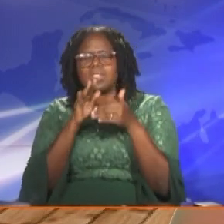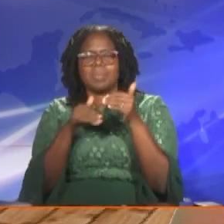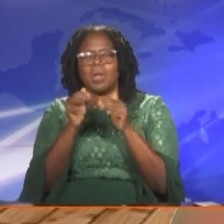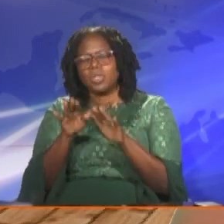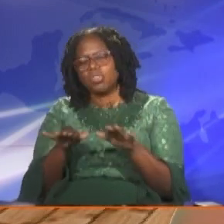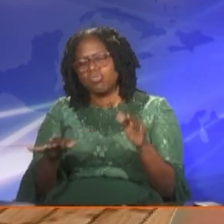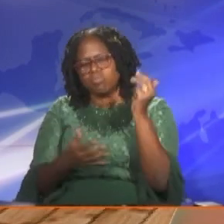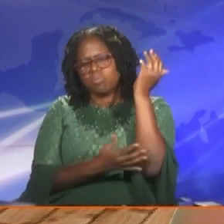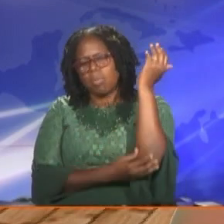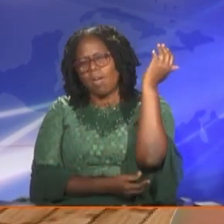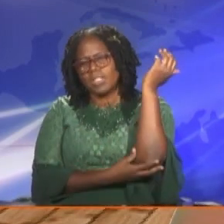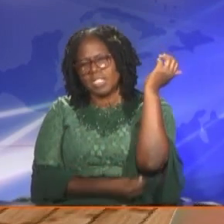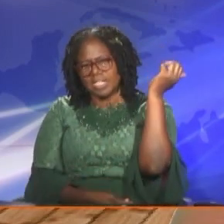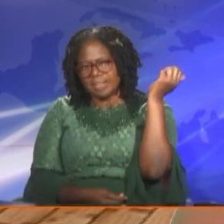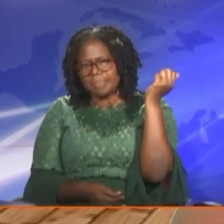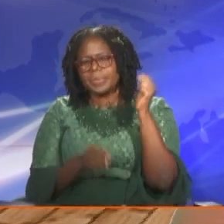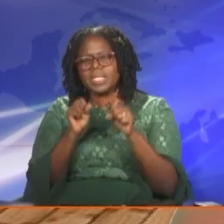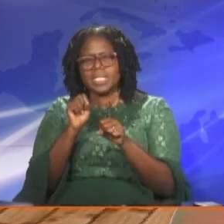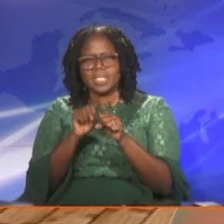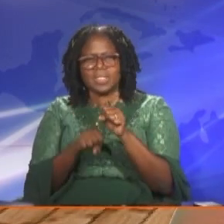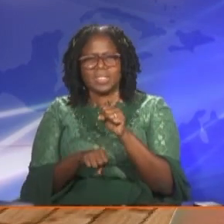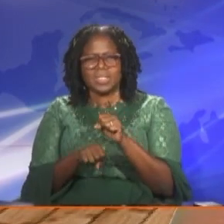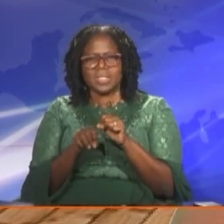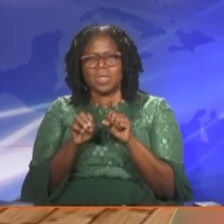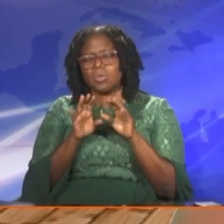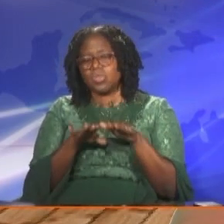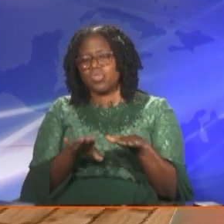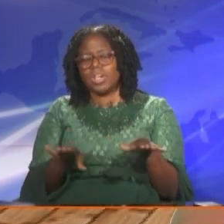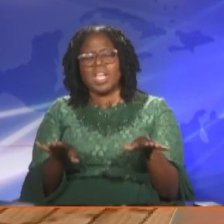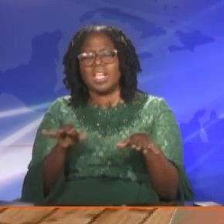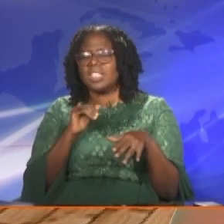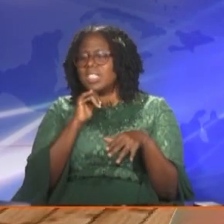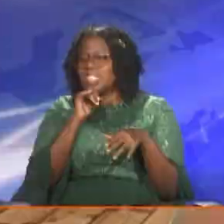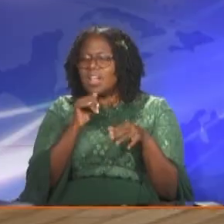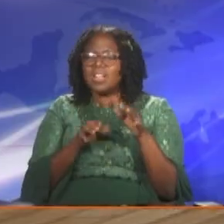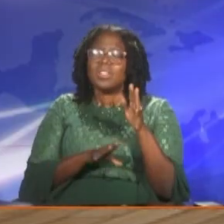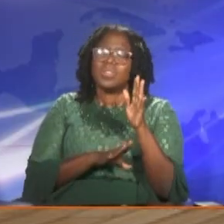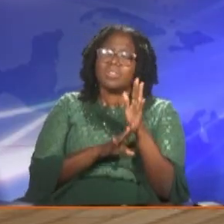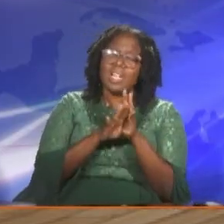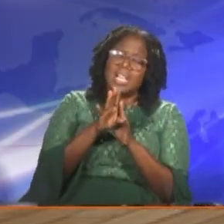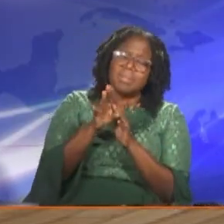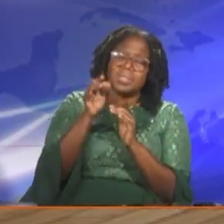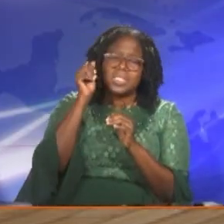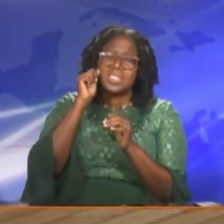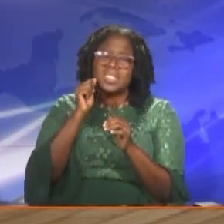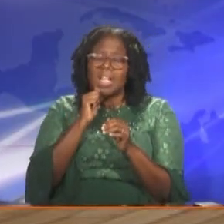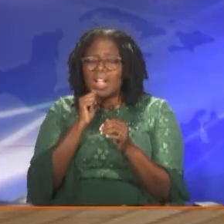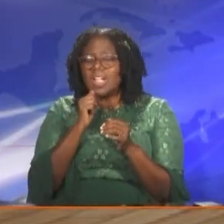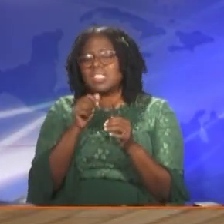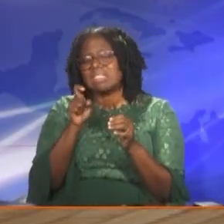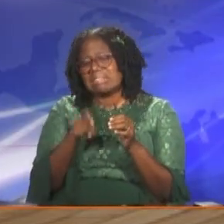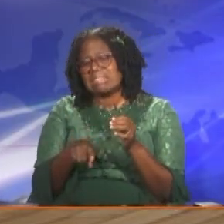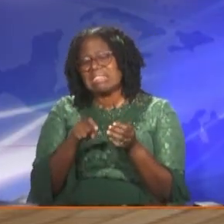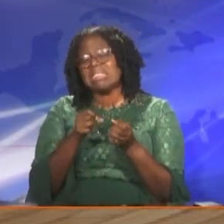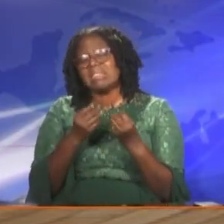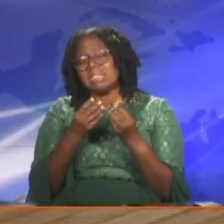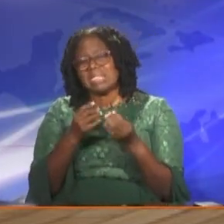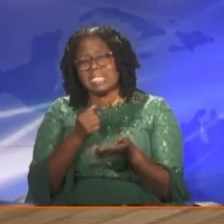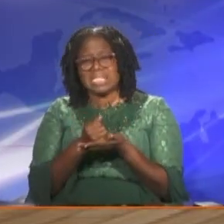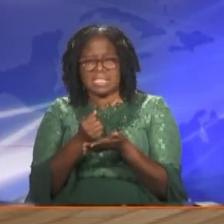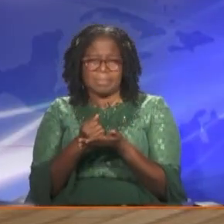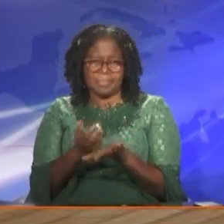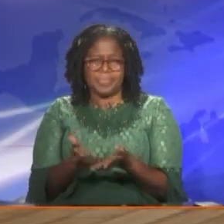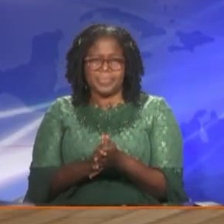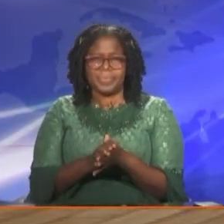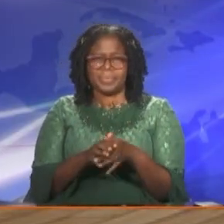will not be faced, as poor adults as they grow older. Now, as you say that and you tell us, what it is, it's what